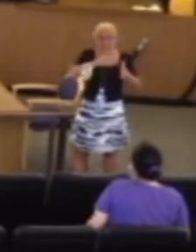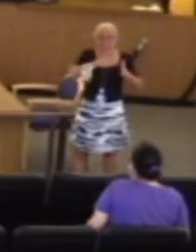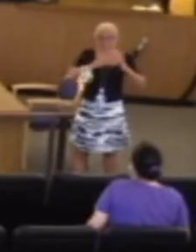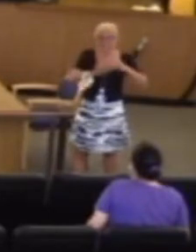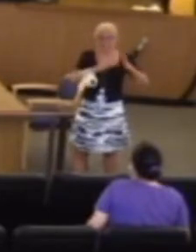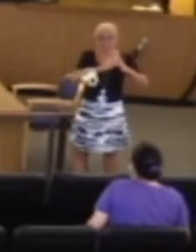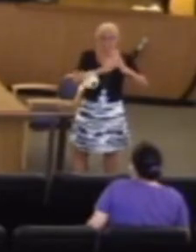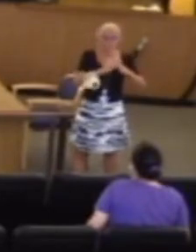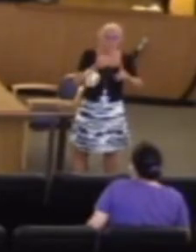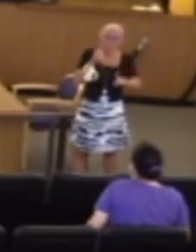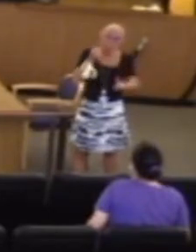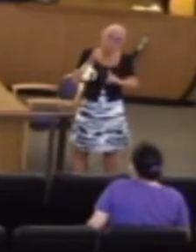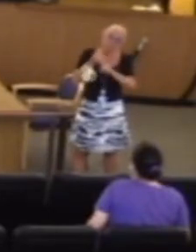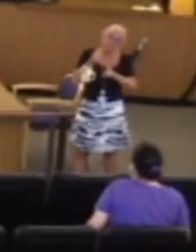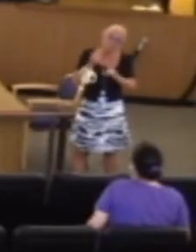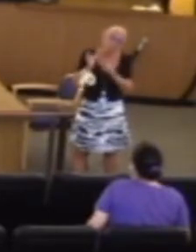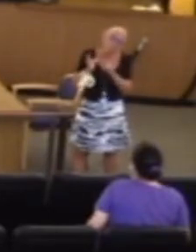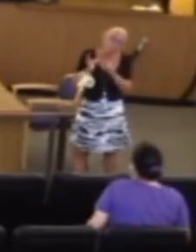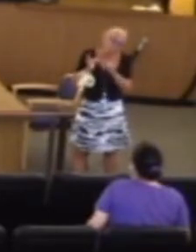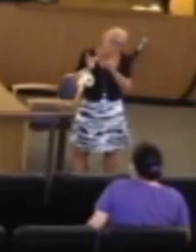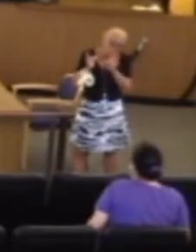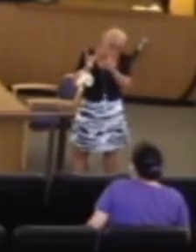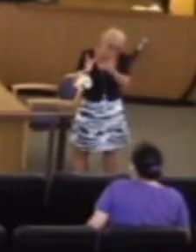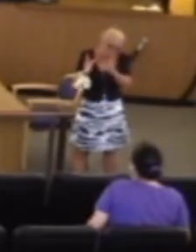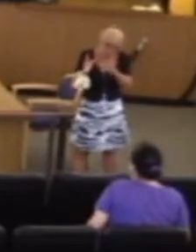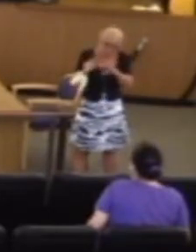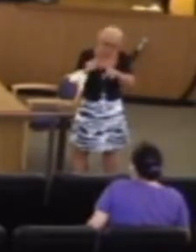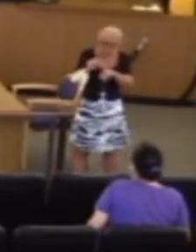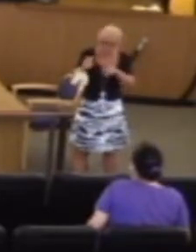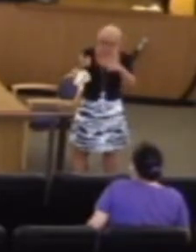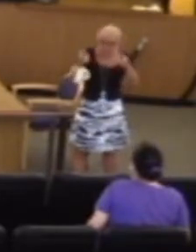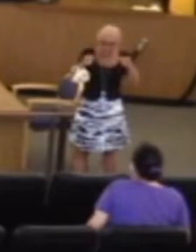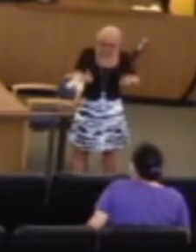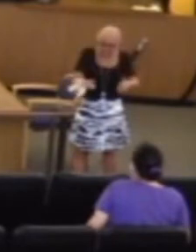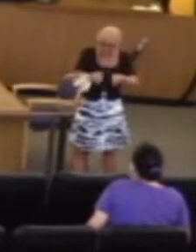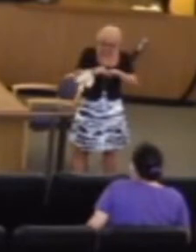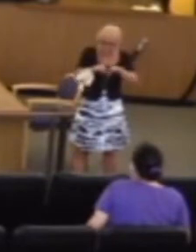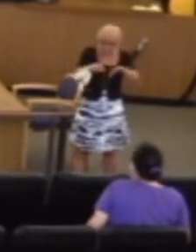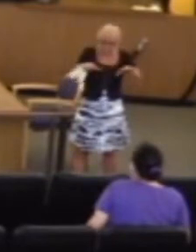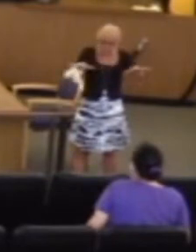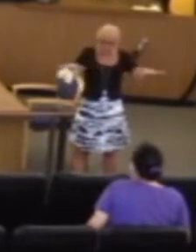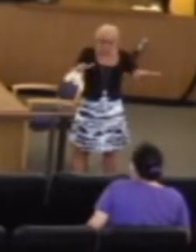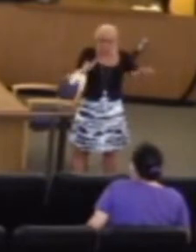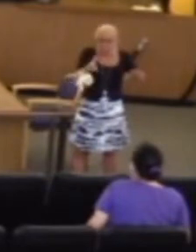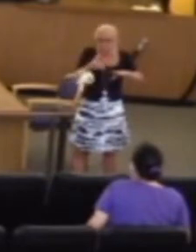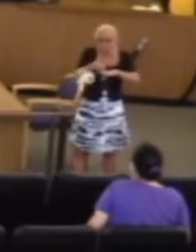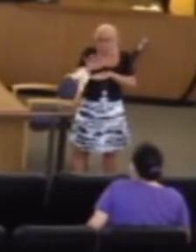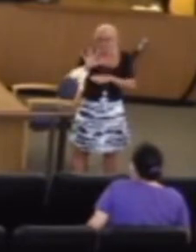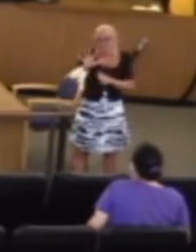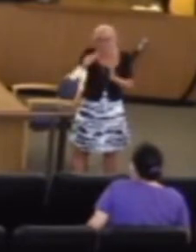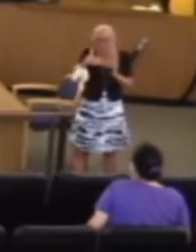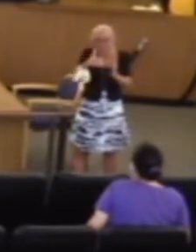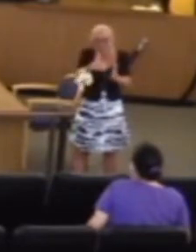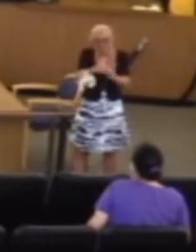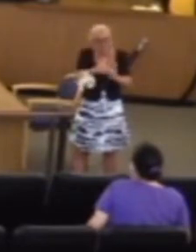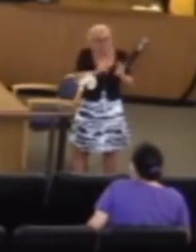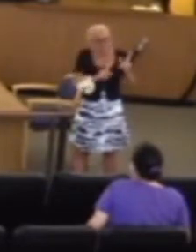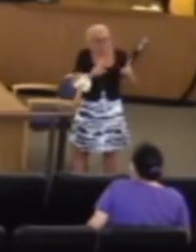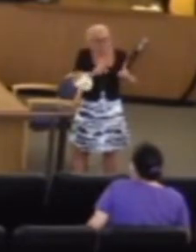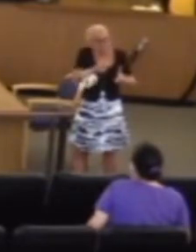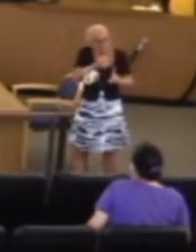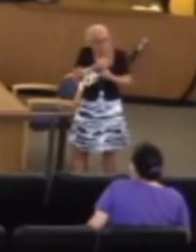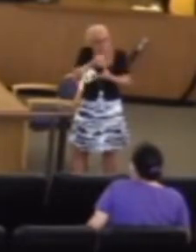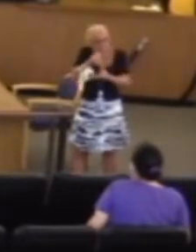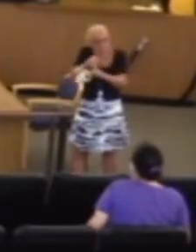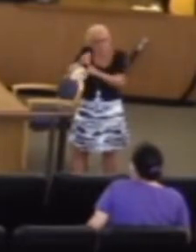which is the hardest hit one in the whole town of Hempstead. If I count it, I know there's over 5,000 residents who were hit.